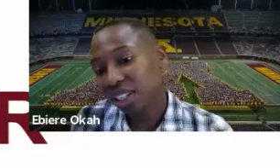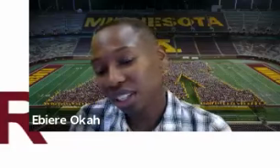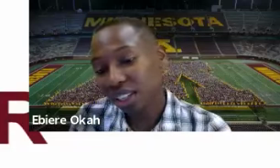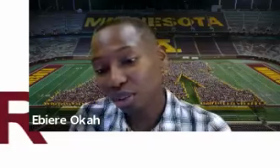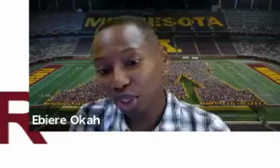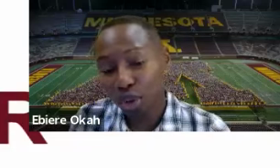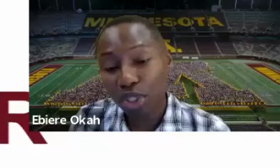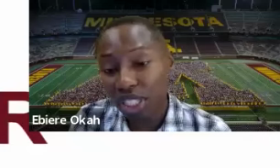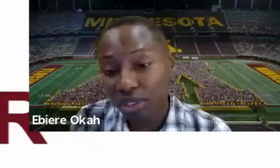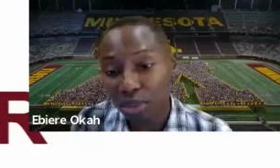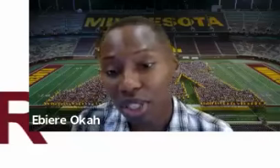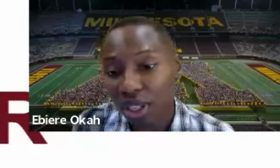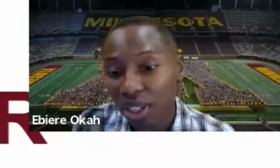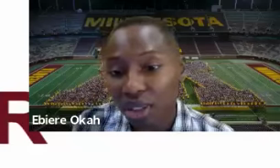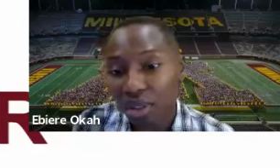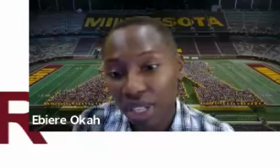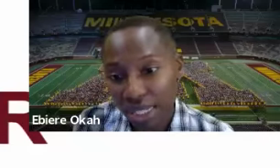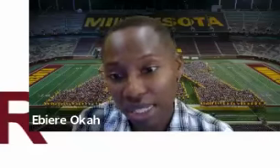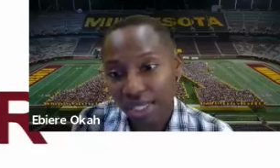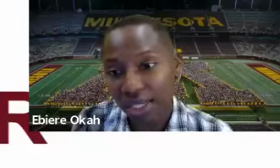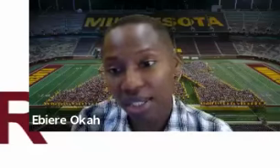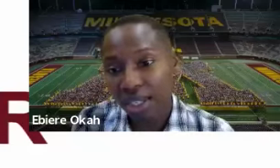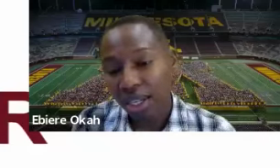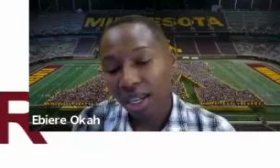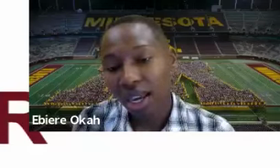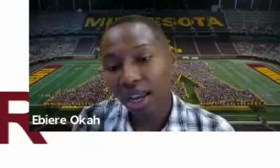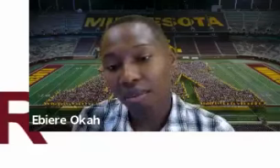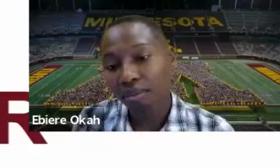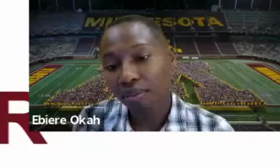was, you know, perceived to be clearly racist.